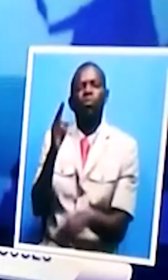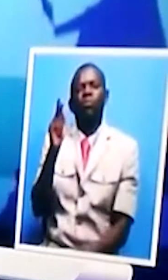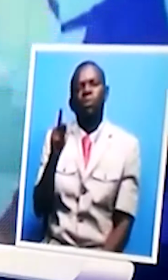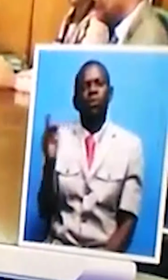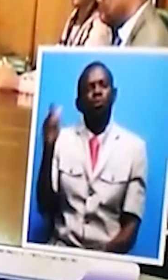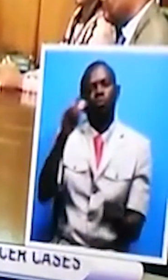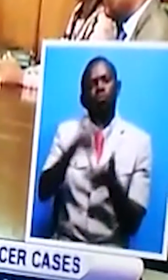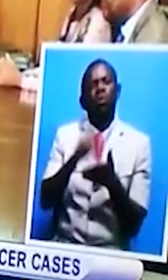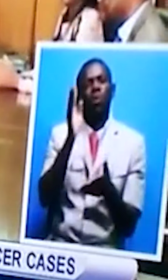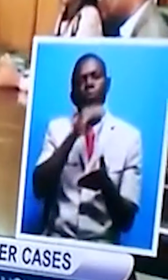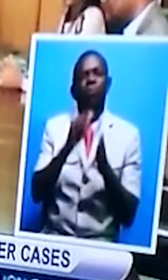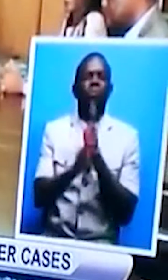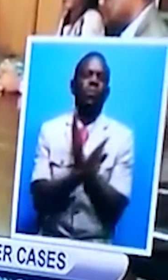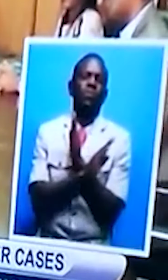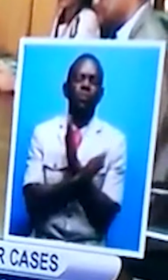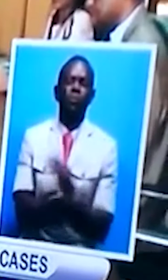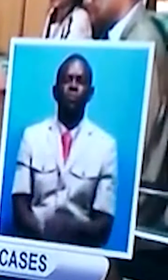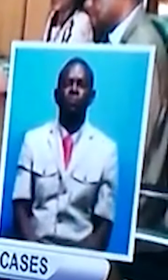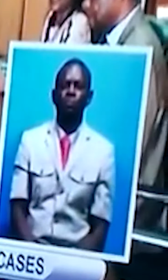Kingdom.